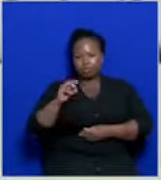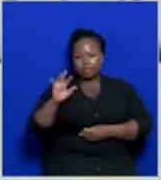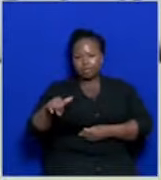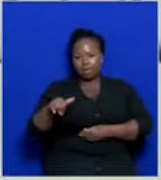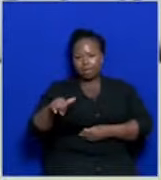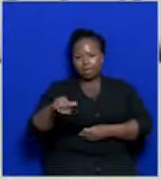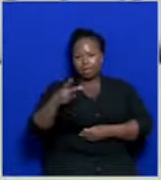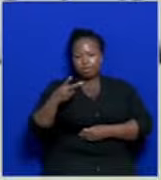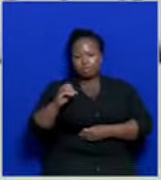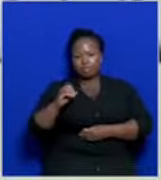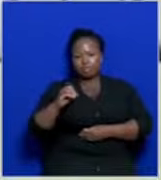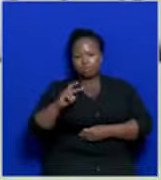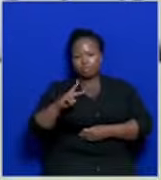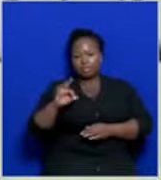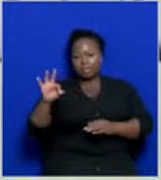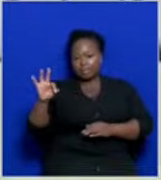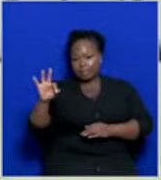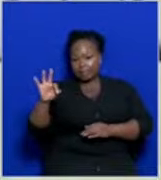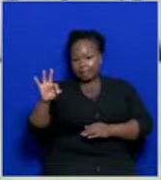2023.